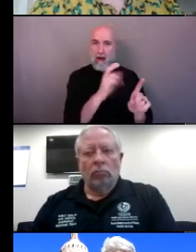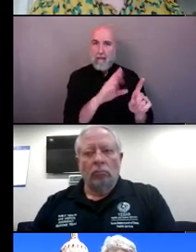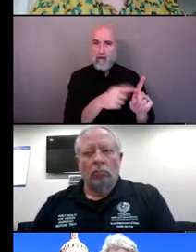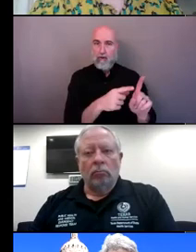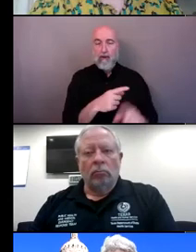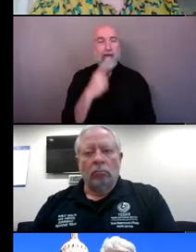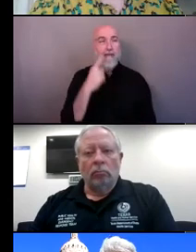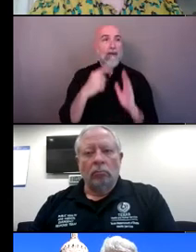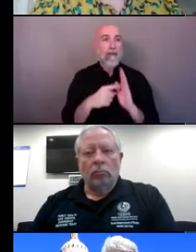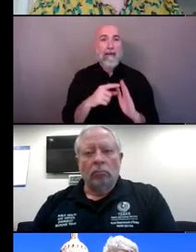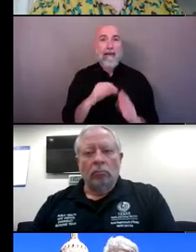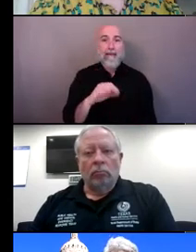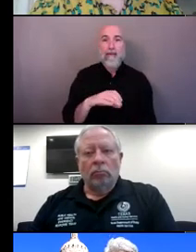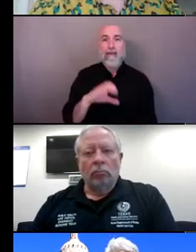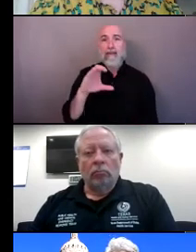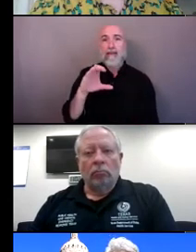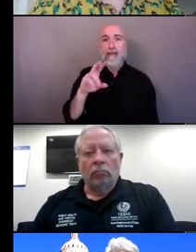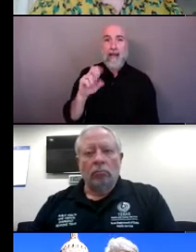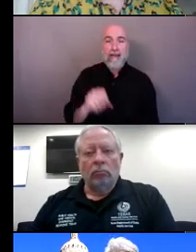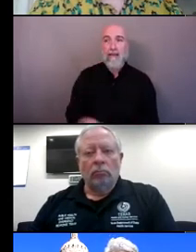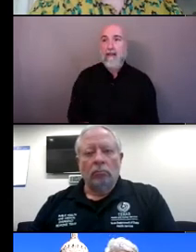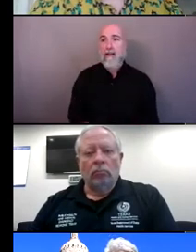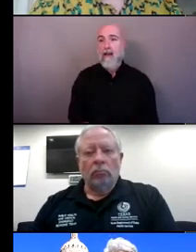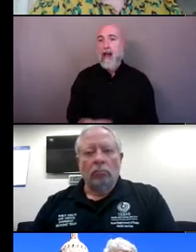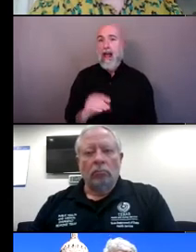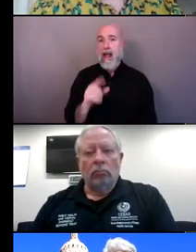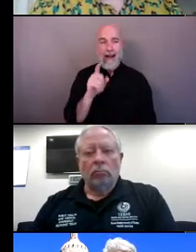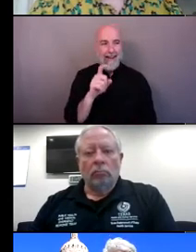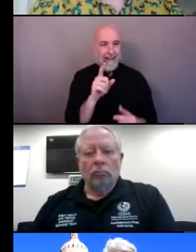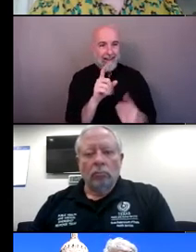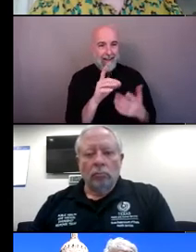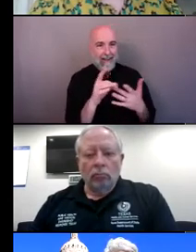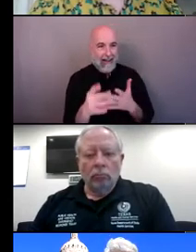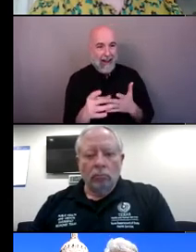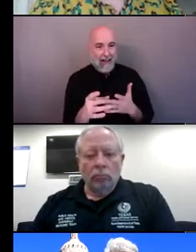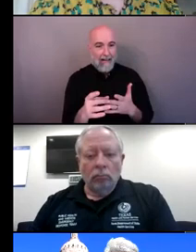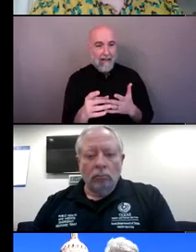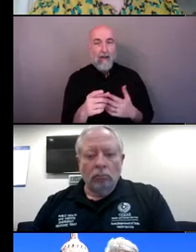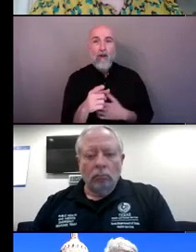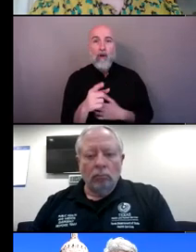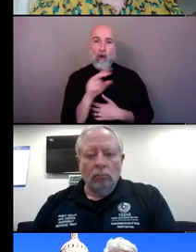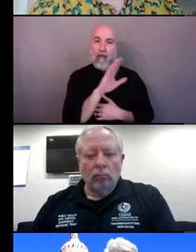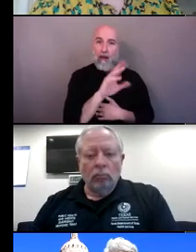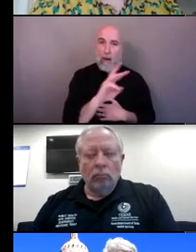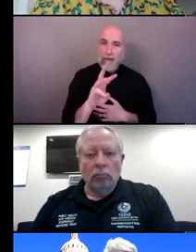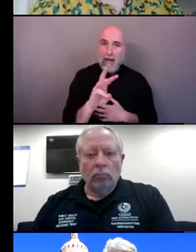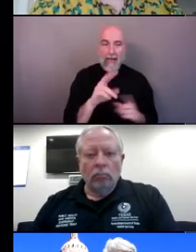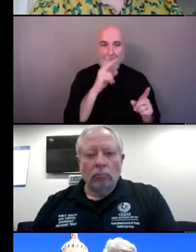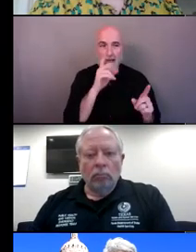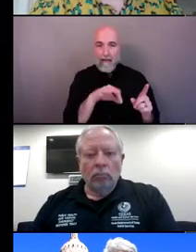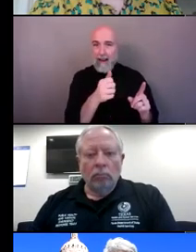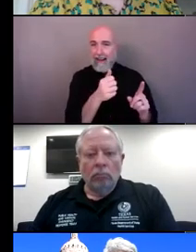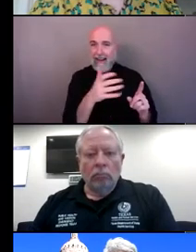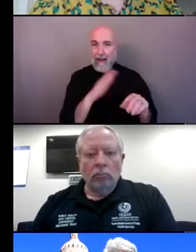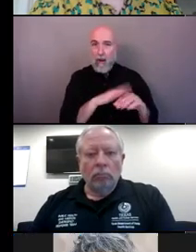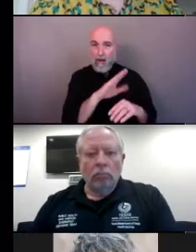for example, CVS, and it was where you needed the guide, go to their website and see if you can find anything on